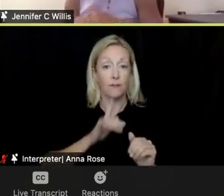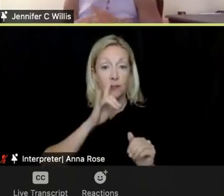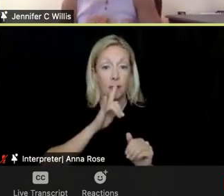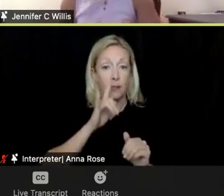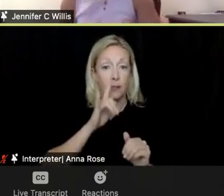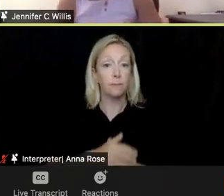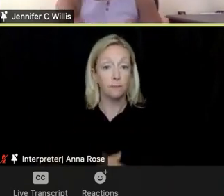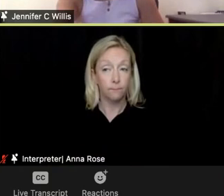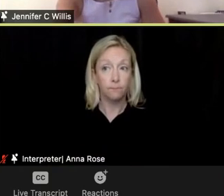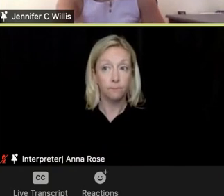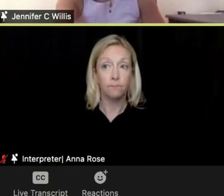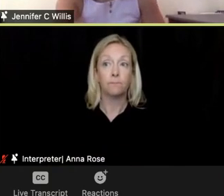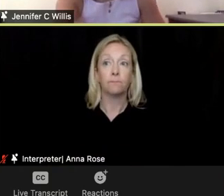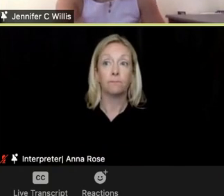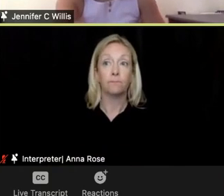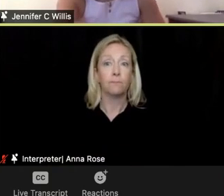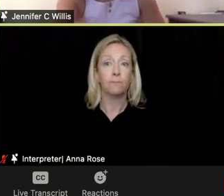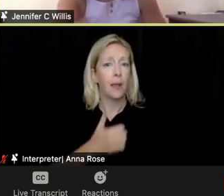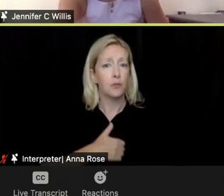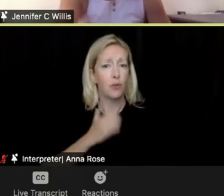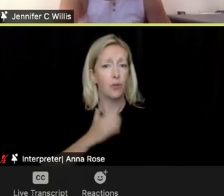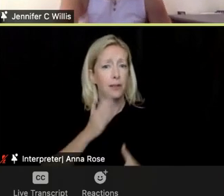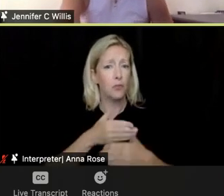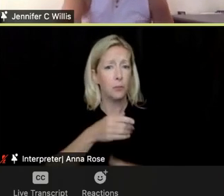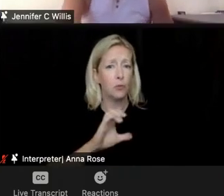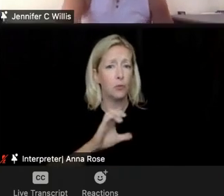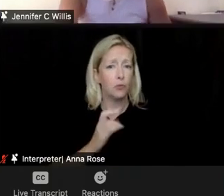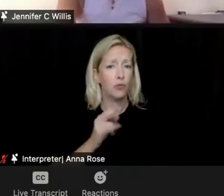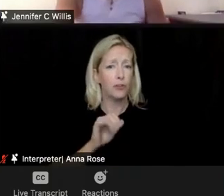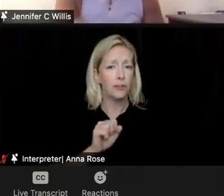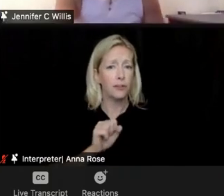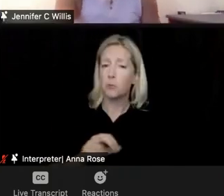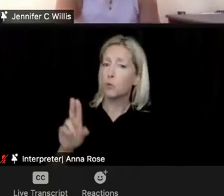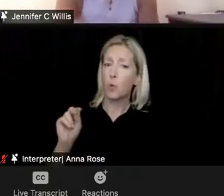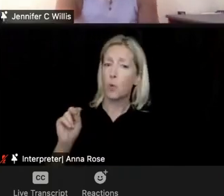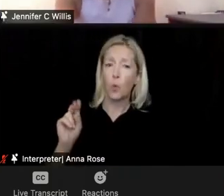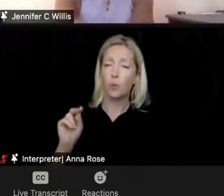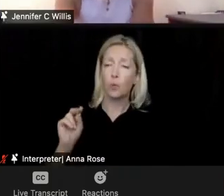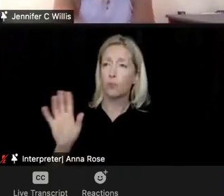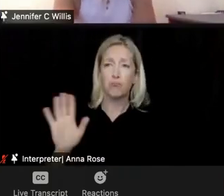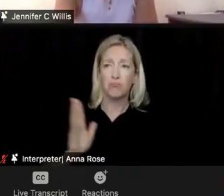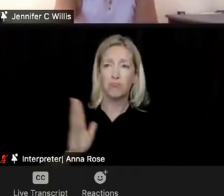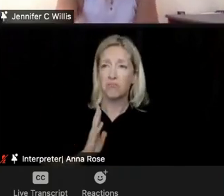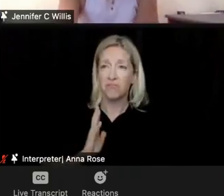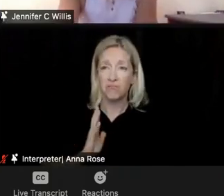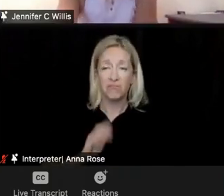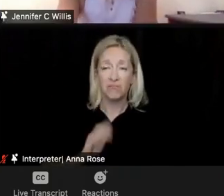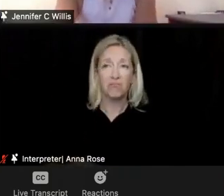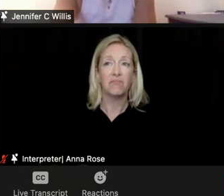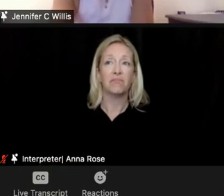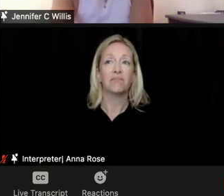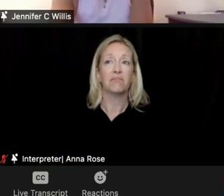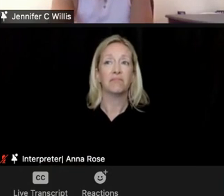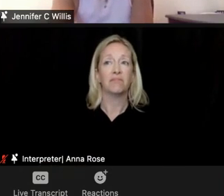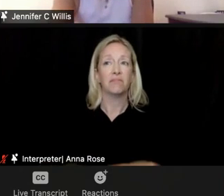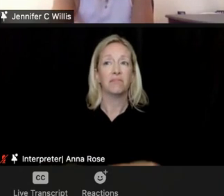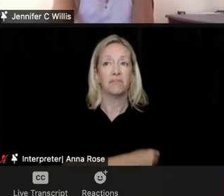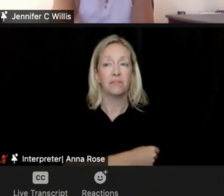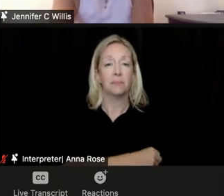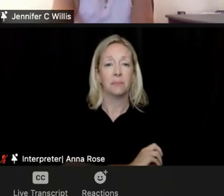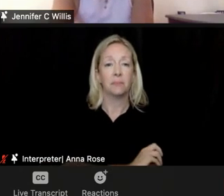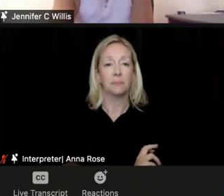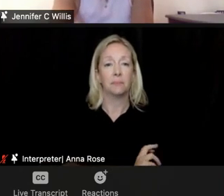really utilize that. Sorry, Chris, did I cut you off? No, this is Chris. No, not at all. Nope, perfectly